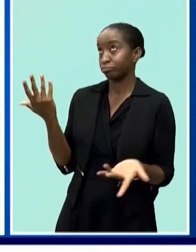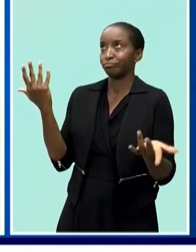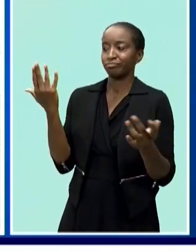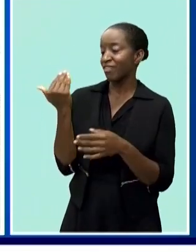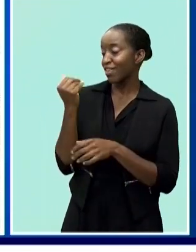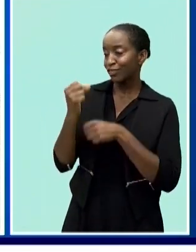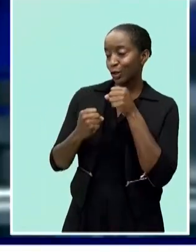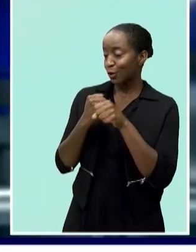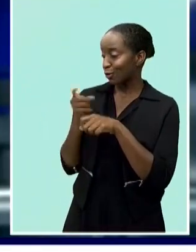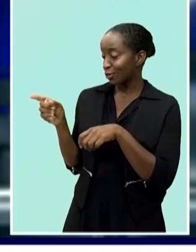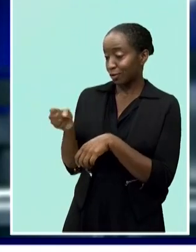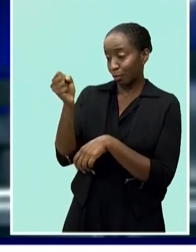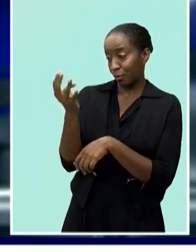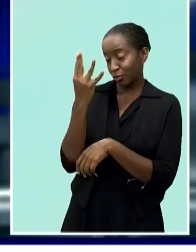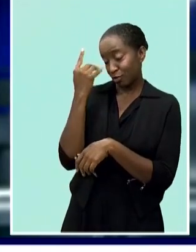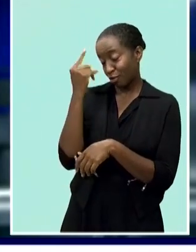charged.